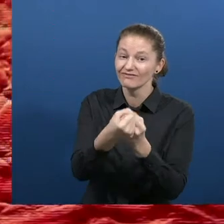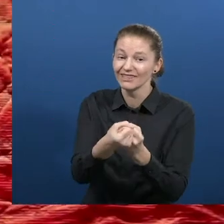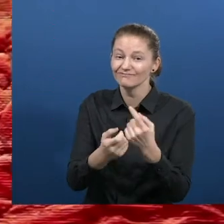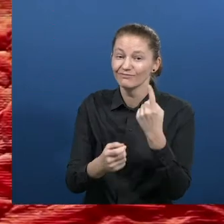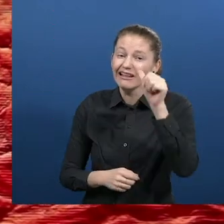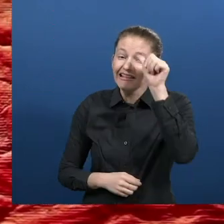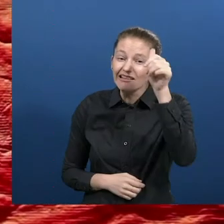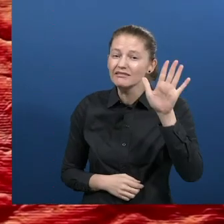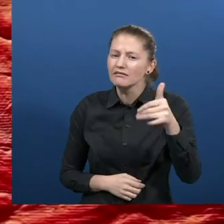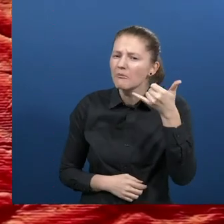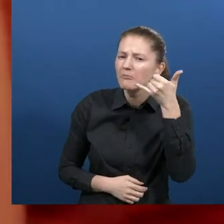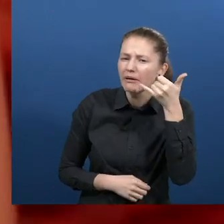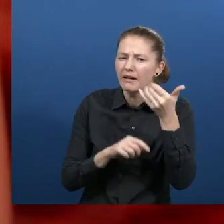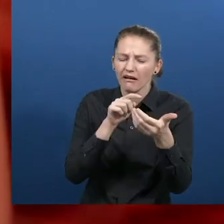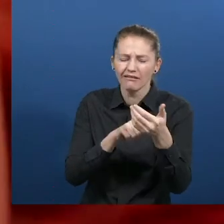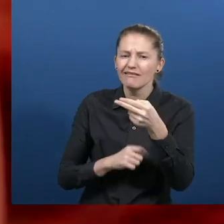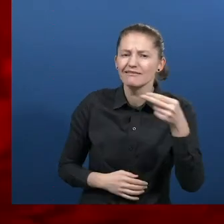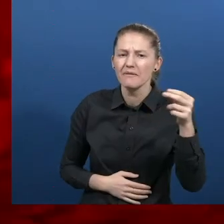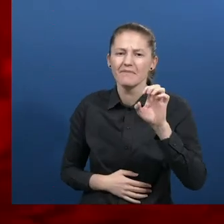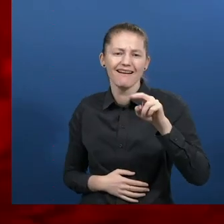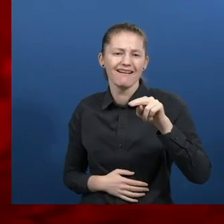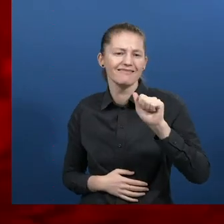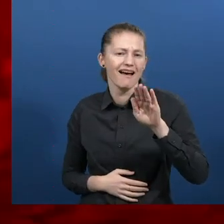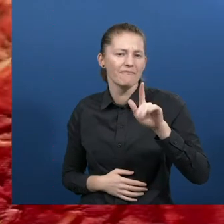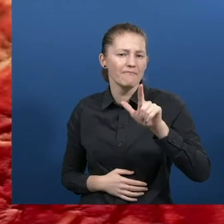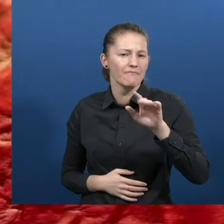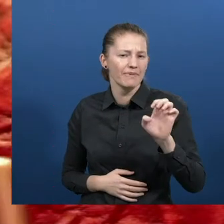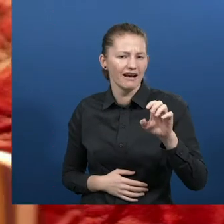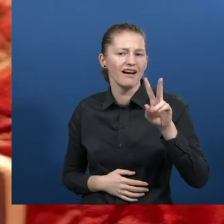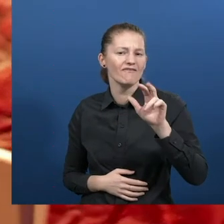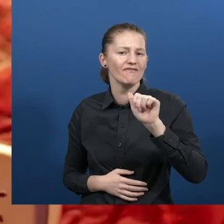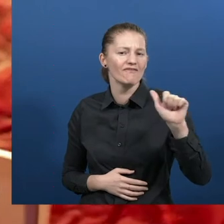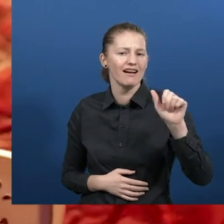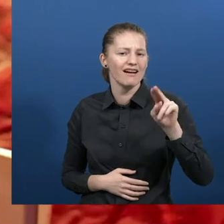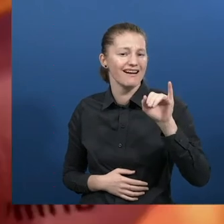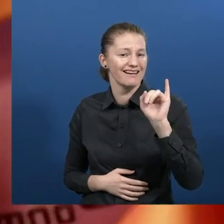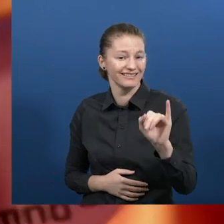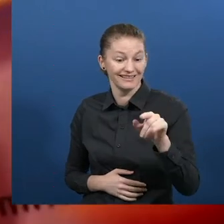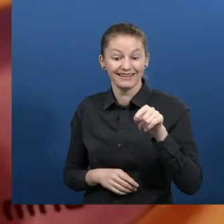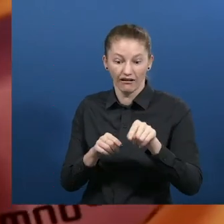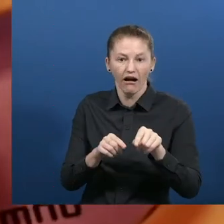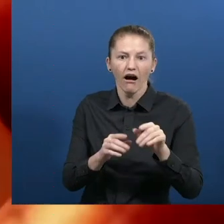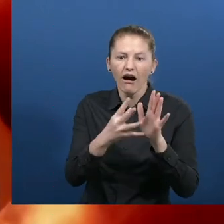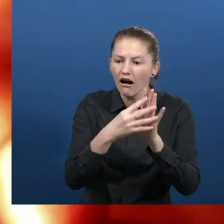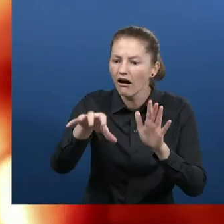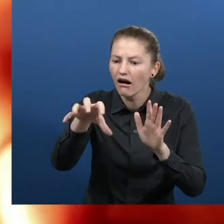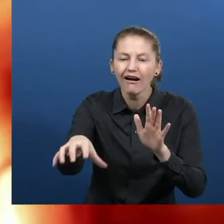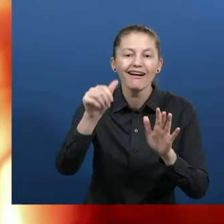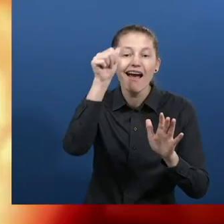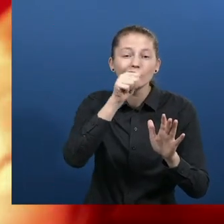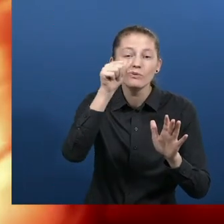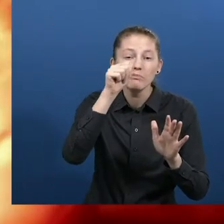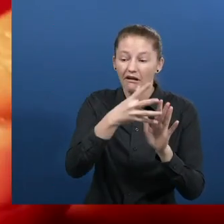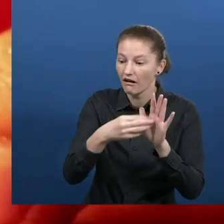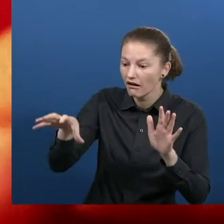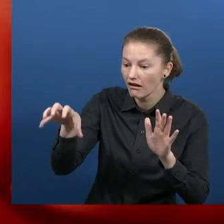With the support of the program, Enable, India's mobile phone-based information sharing service, Enable Vani, replicated